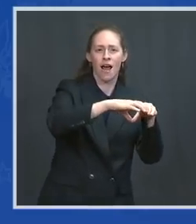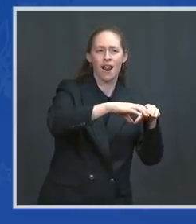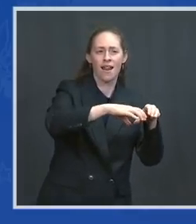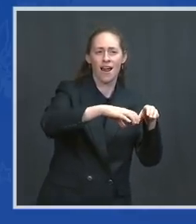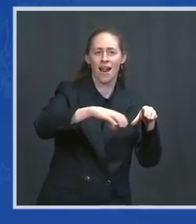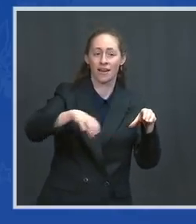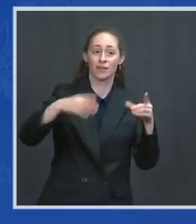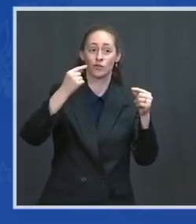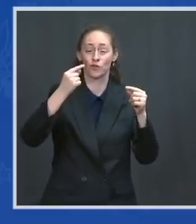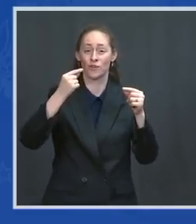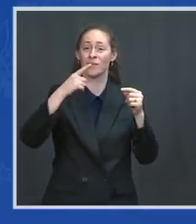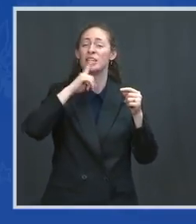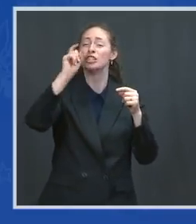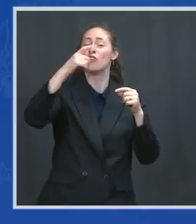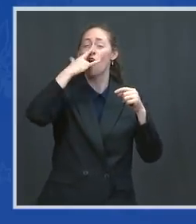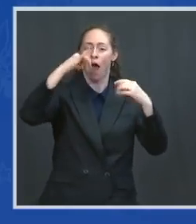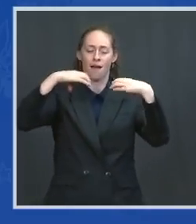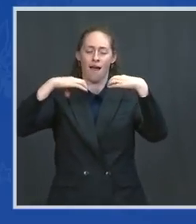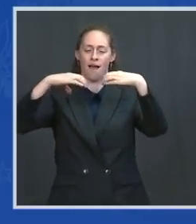for me?